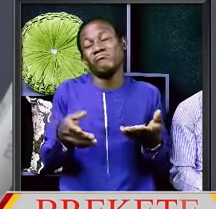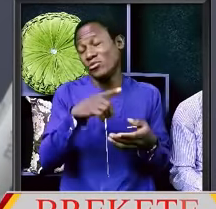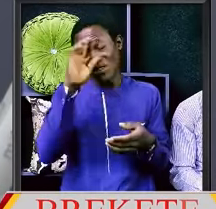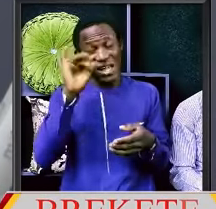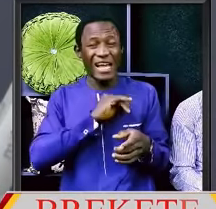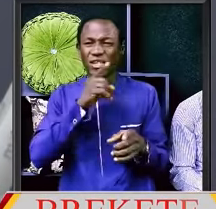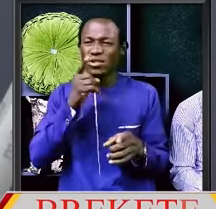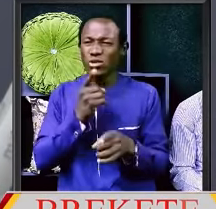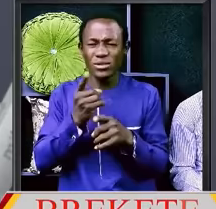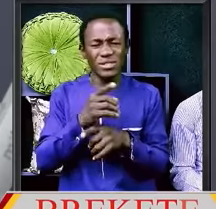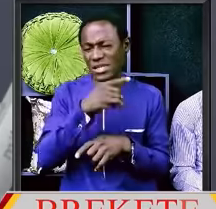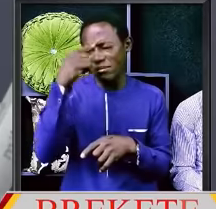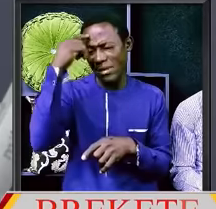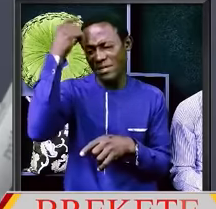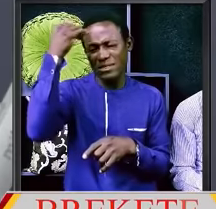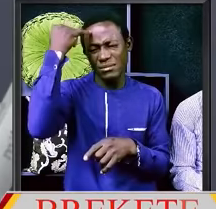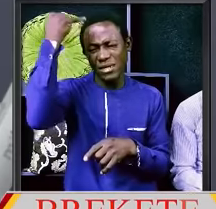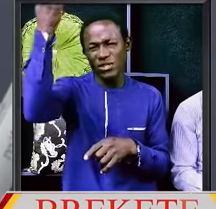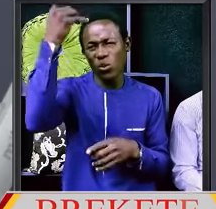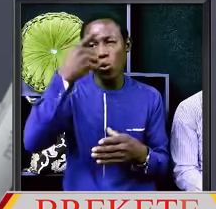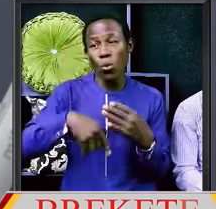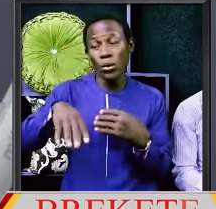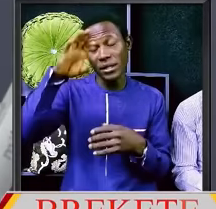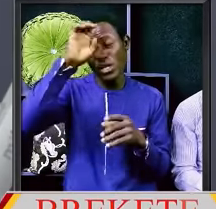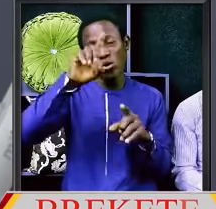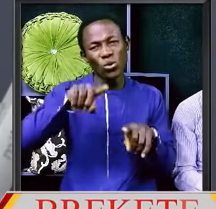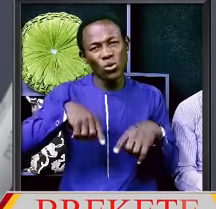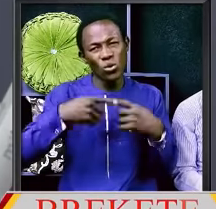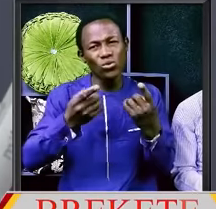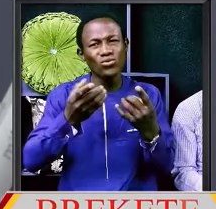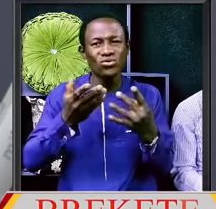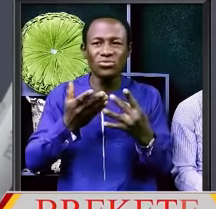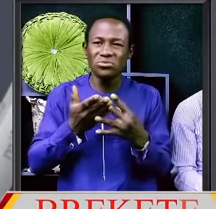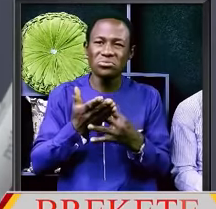Because I just imagine waiting this man don't go through.